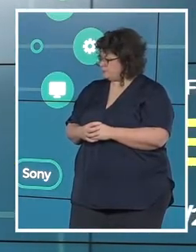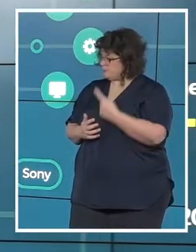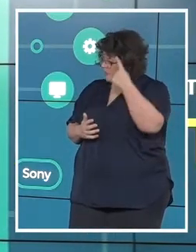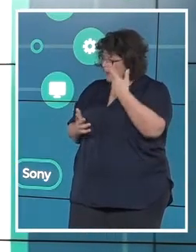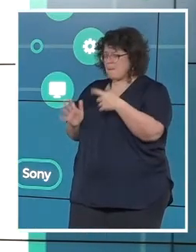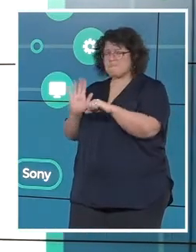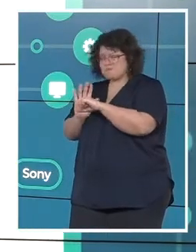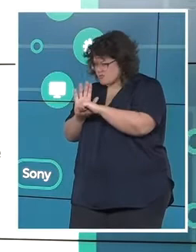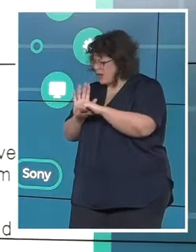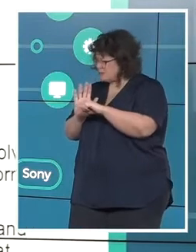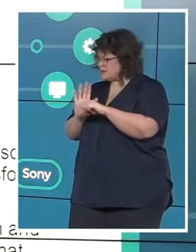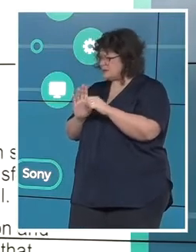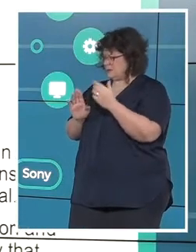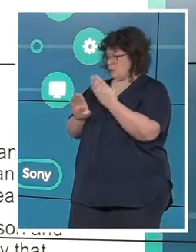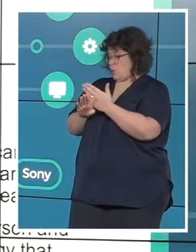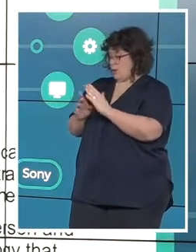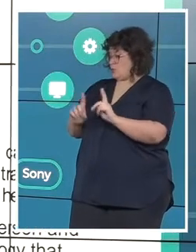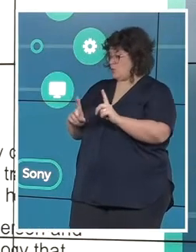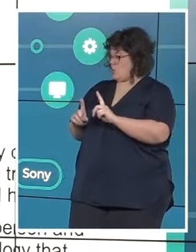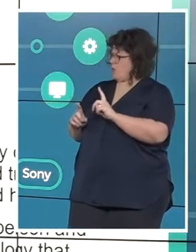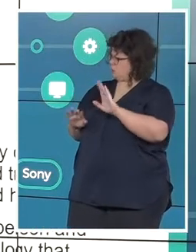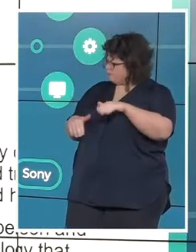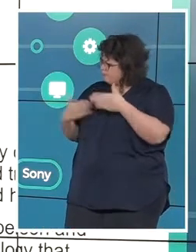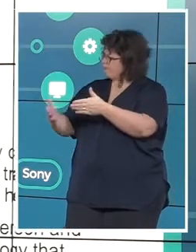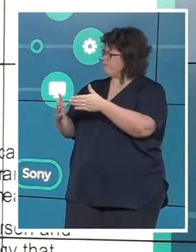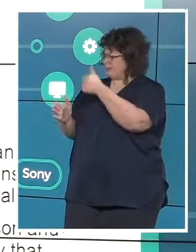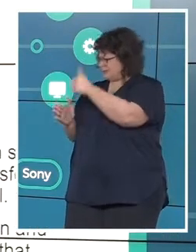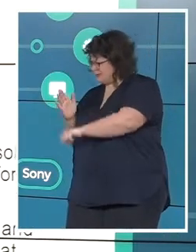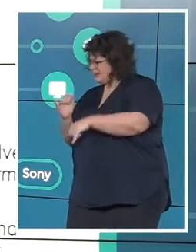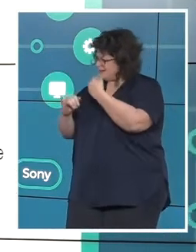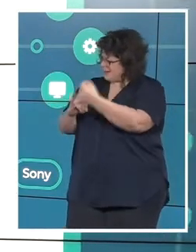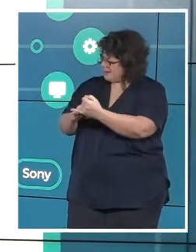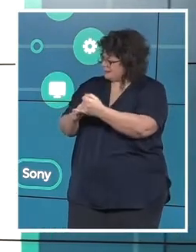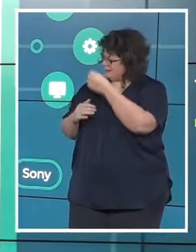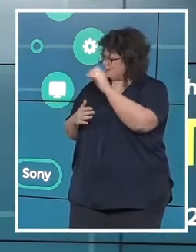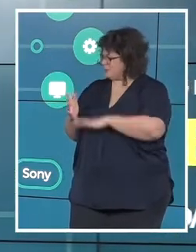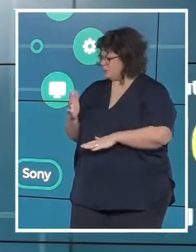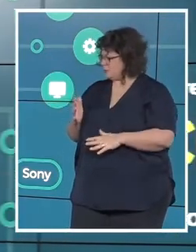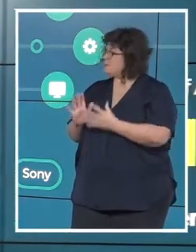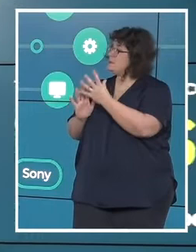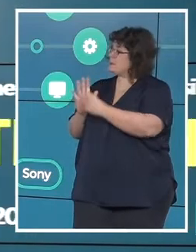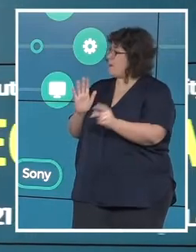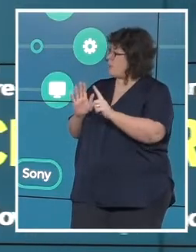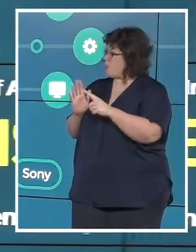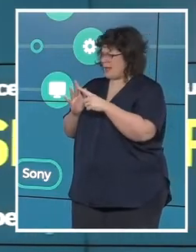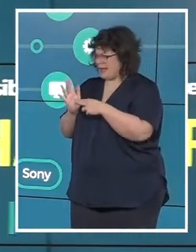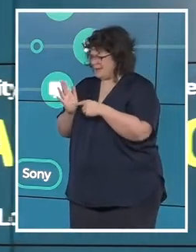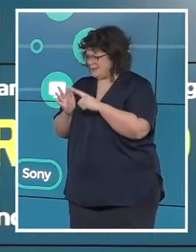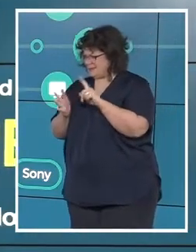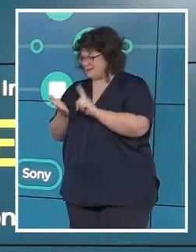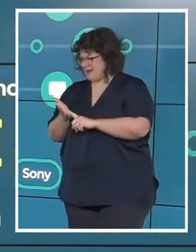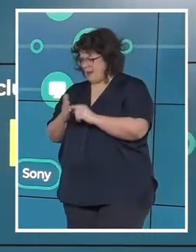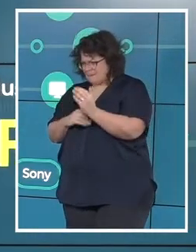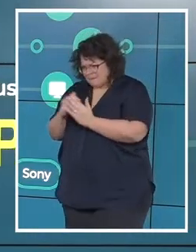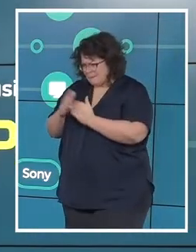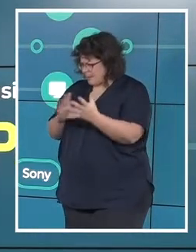Intel. You know, building together a solution some years back for Stephen Hawkins to ensure that we can provide